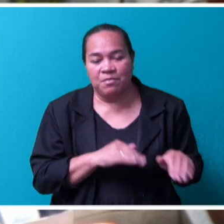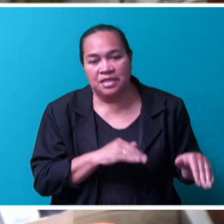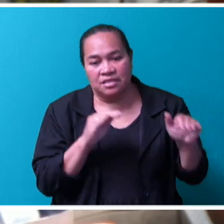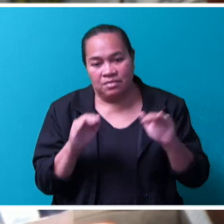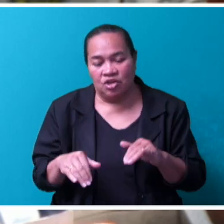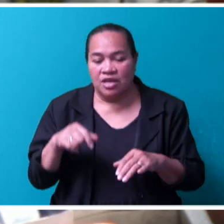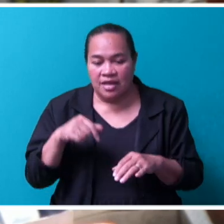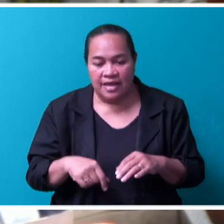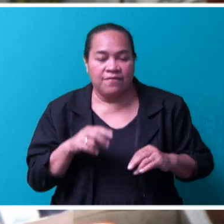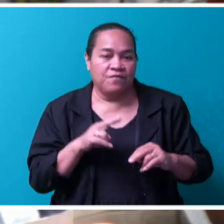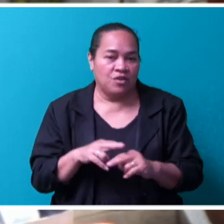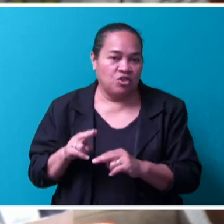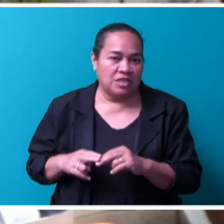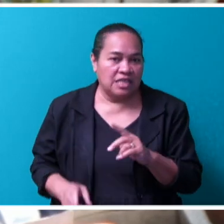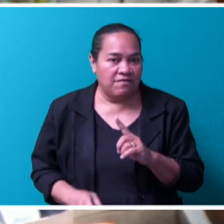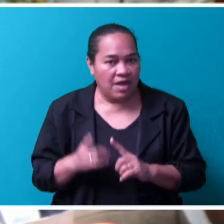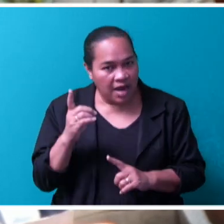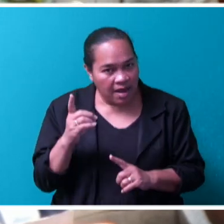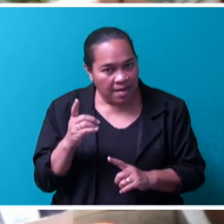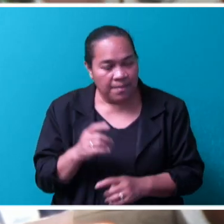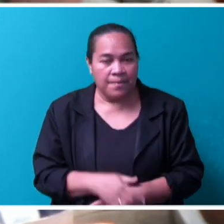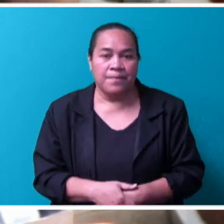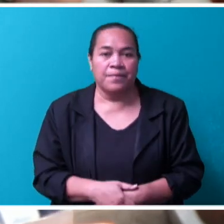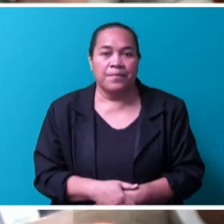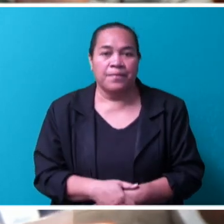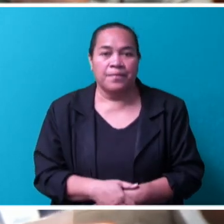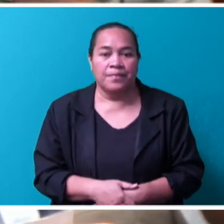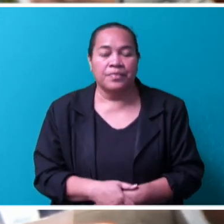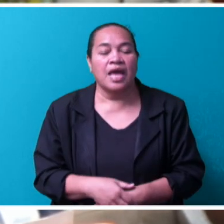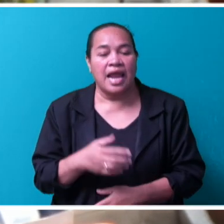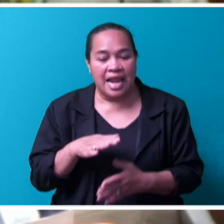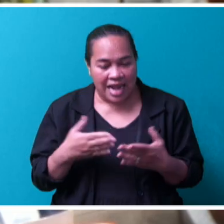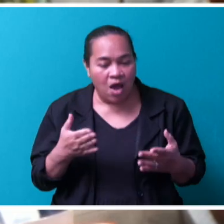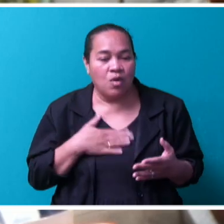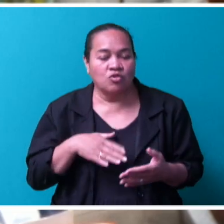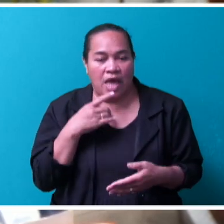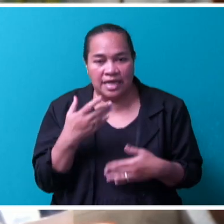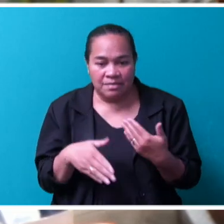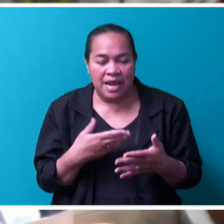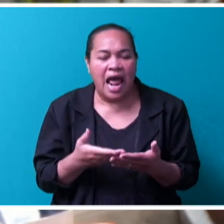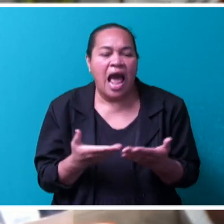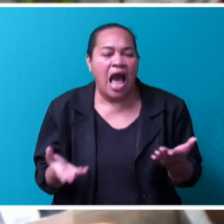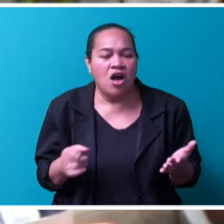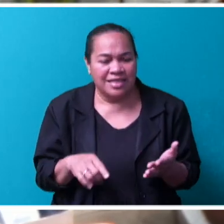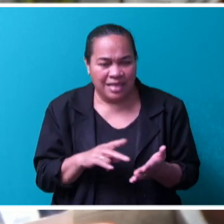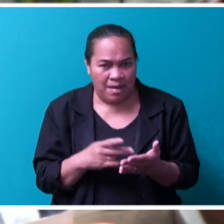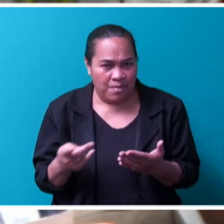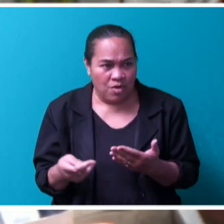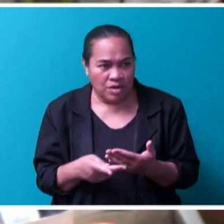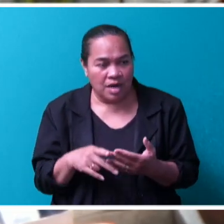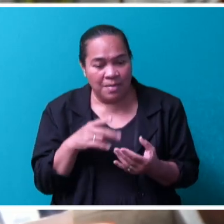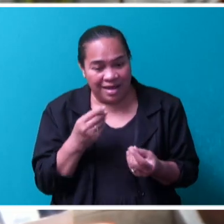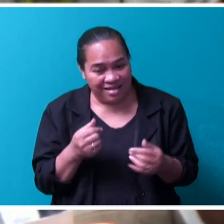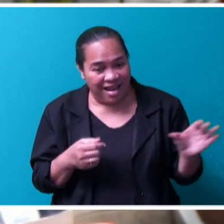Fiji's development. Mr. Speaker, sir, I will now explain how these major programs and grants